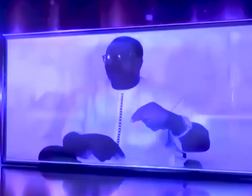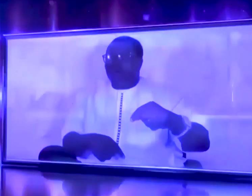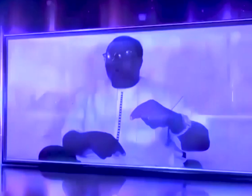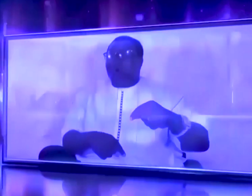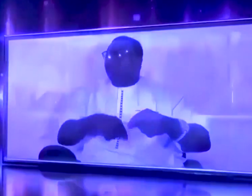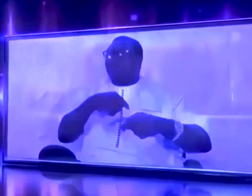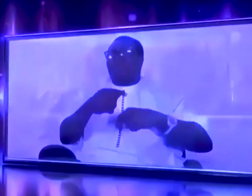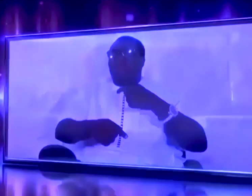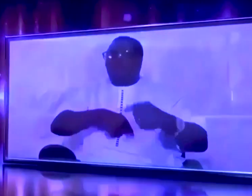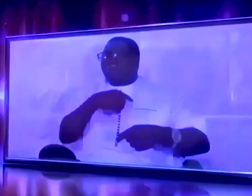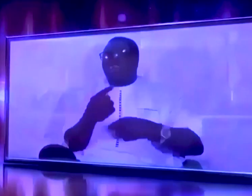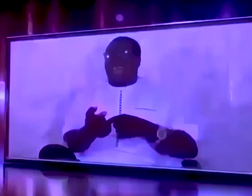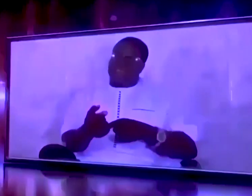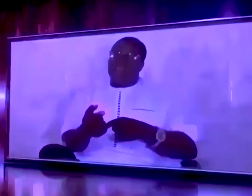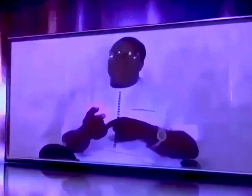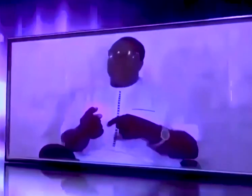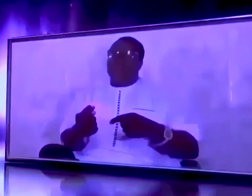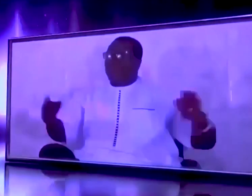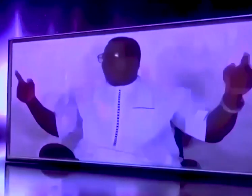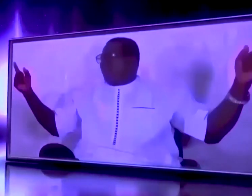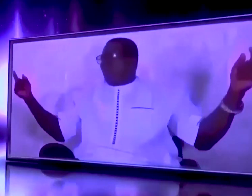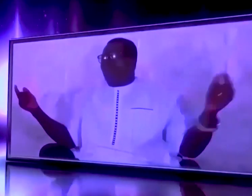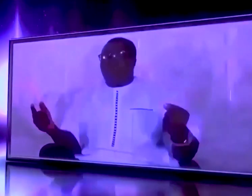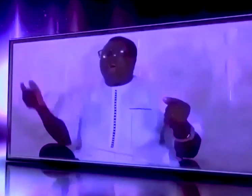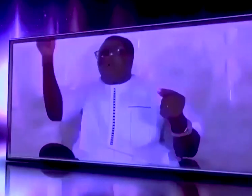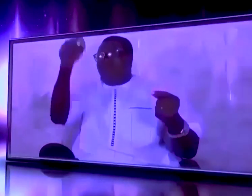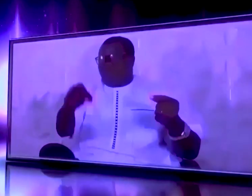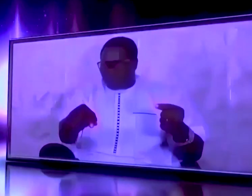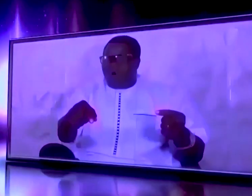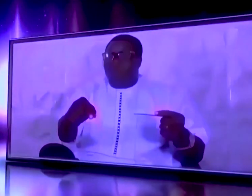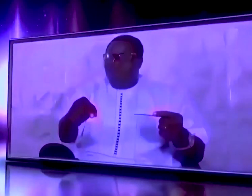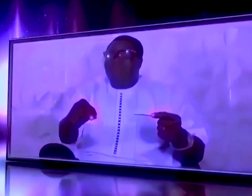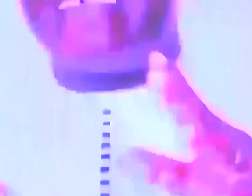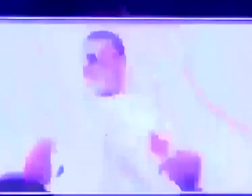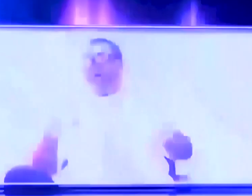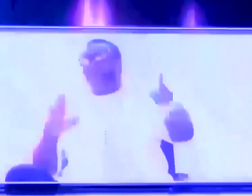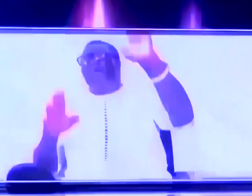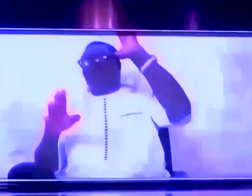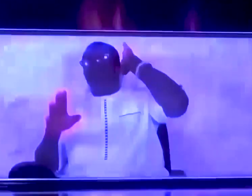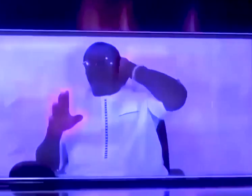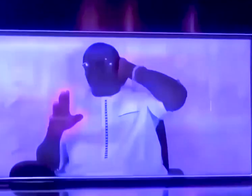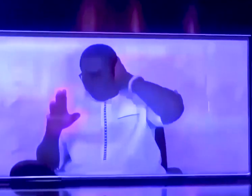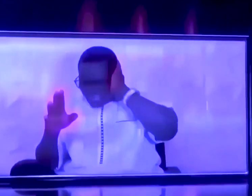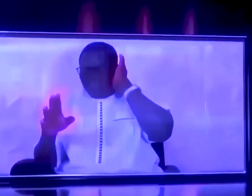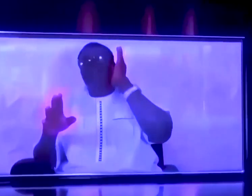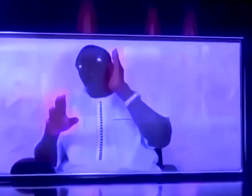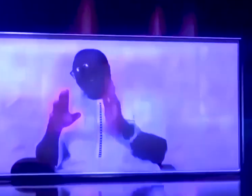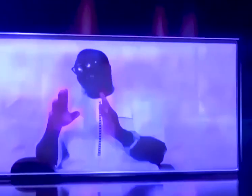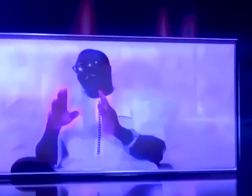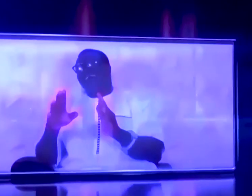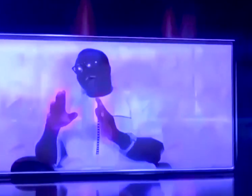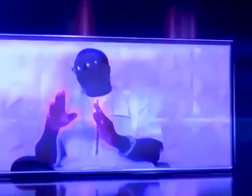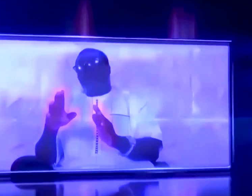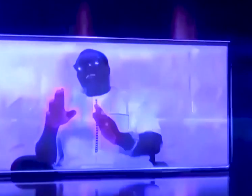ikolo re pada o ma da be ko nla la ni mo ni gbogbo akolo re a o da pada fun o ti gbogbo to gba mi